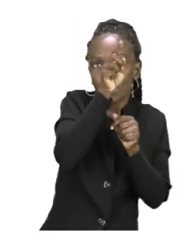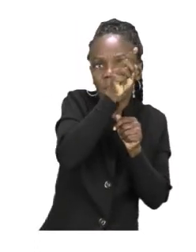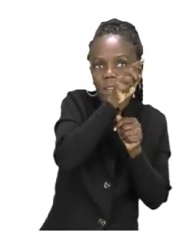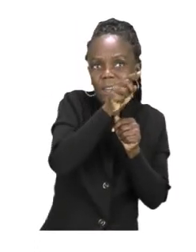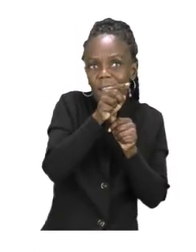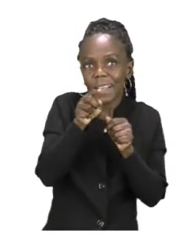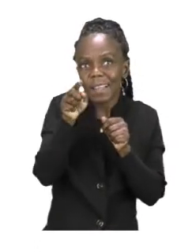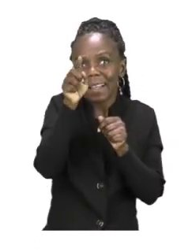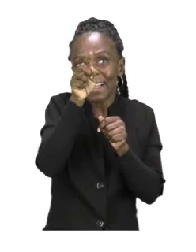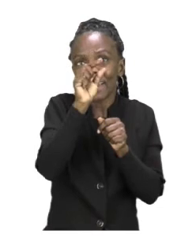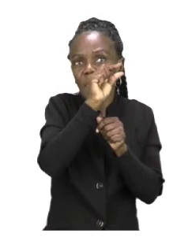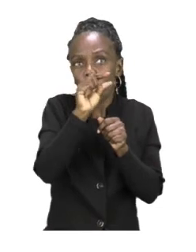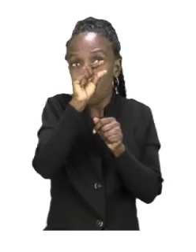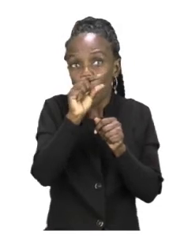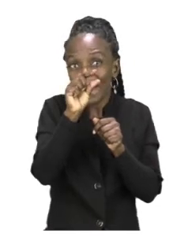above.